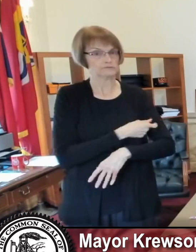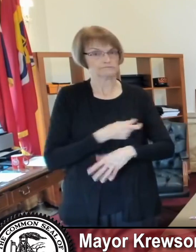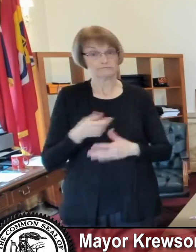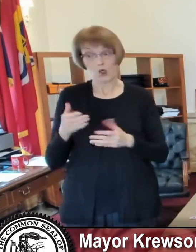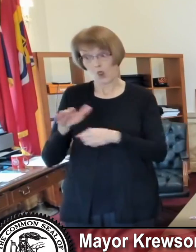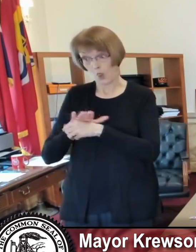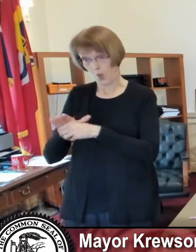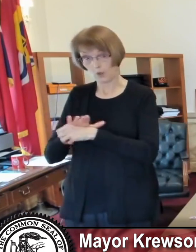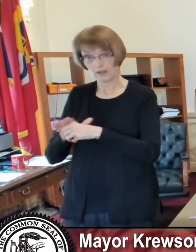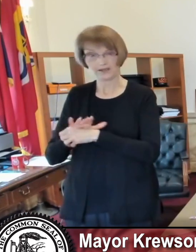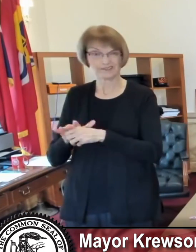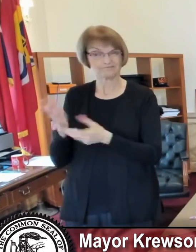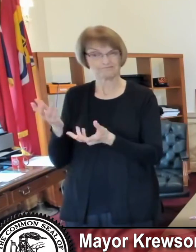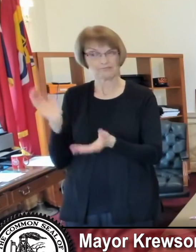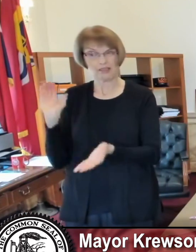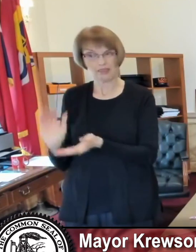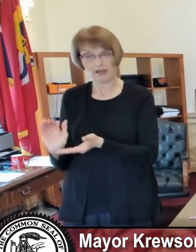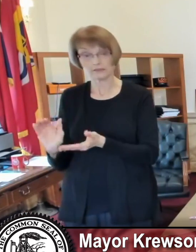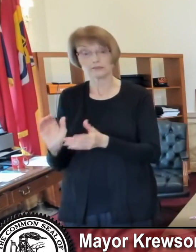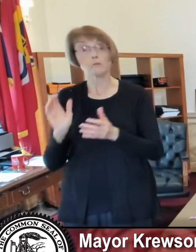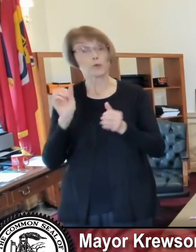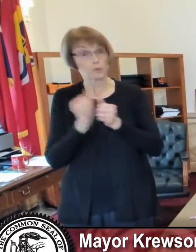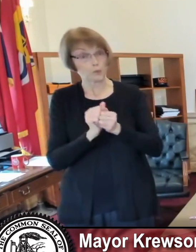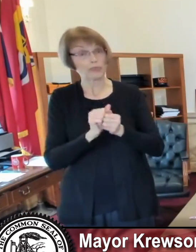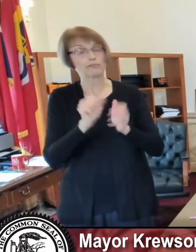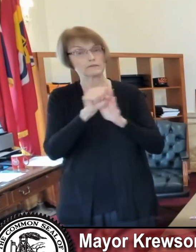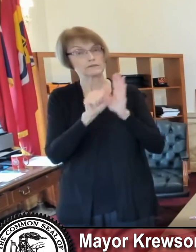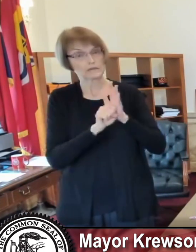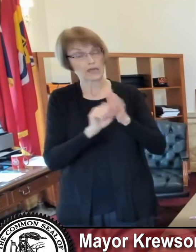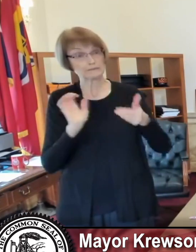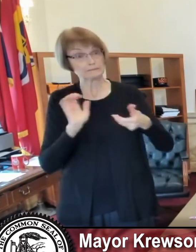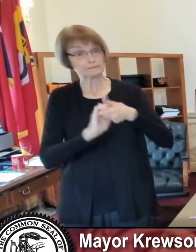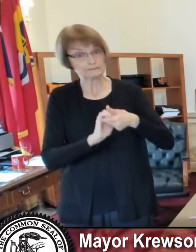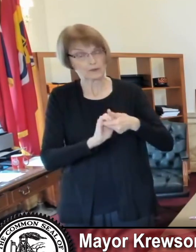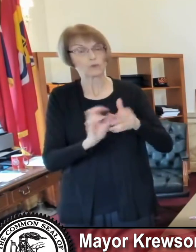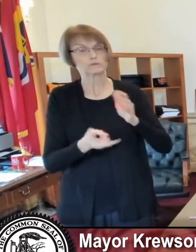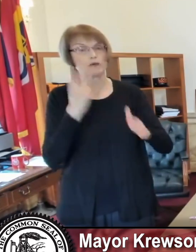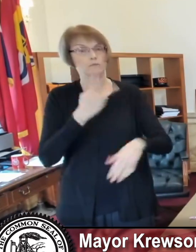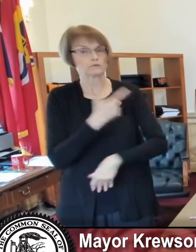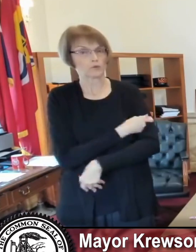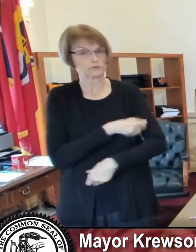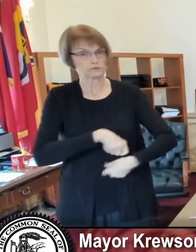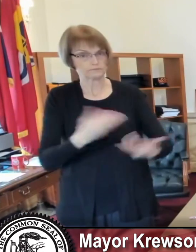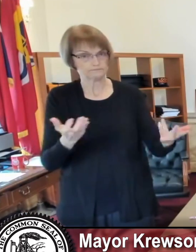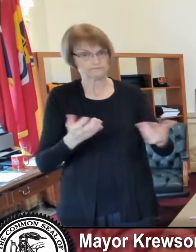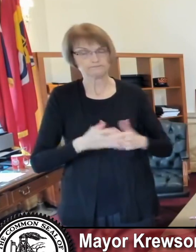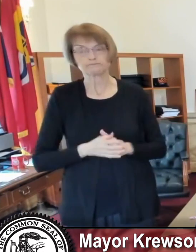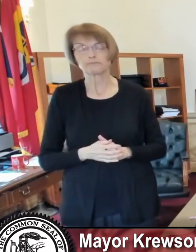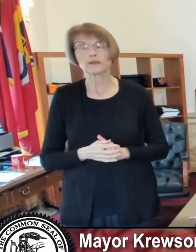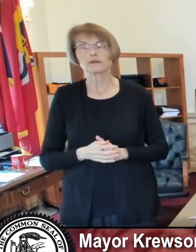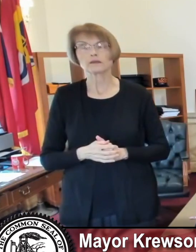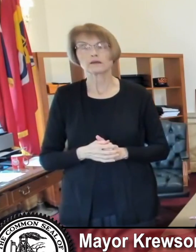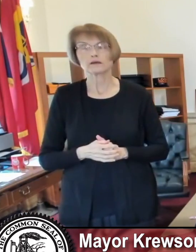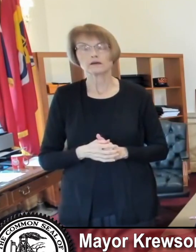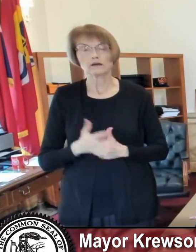do just on our own with the 14 mass vaccination events that we've held. I do want to point